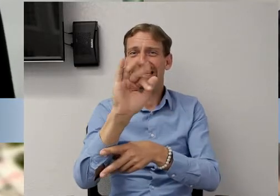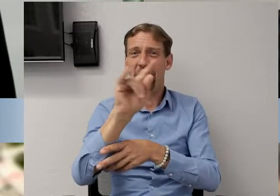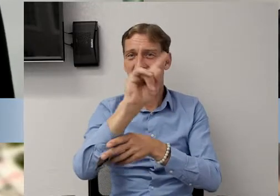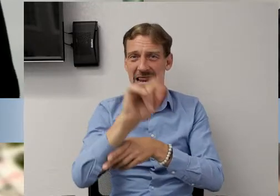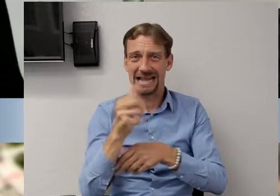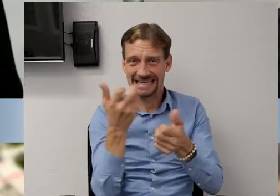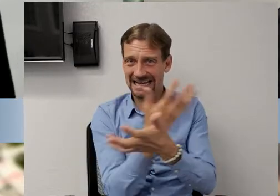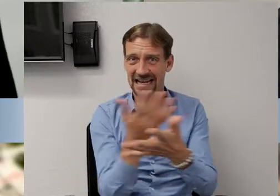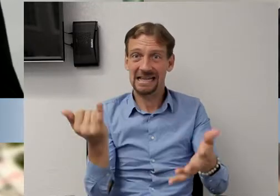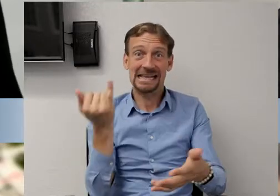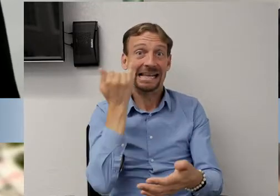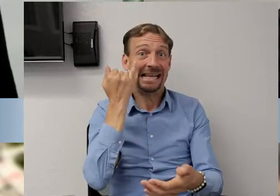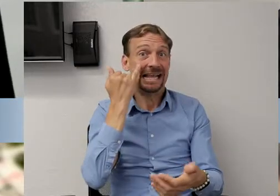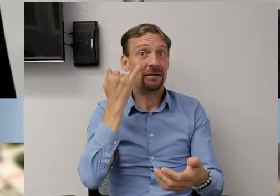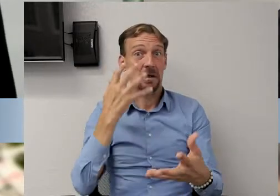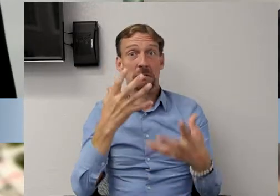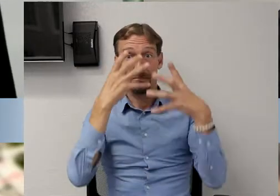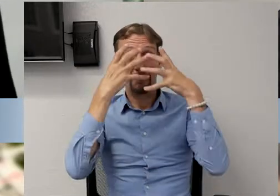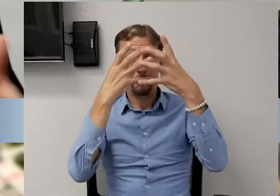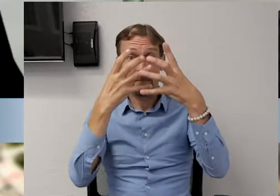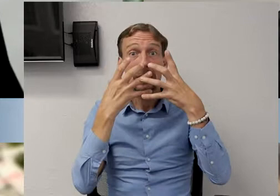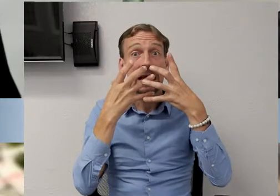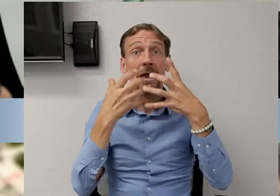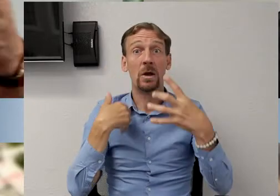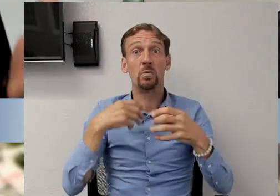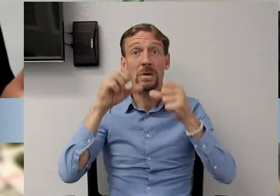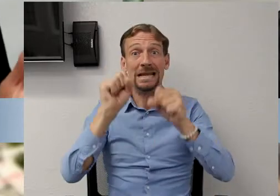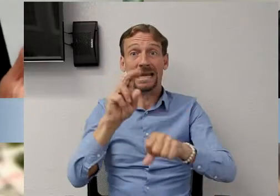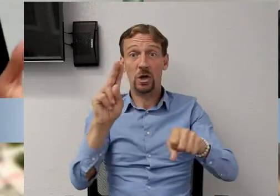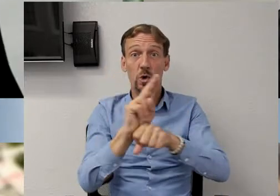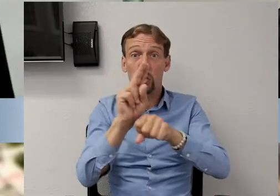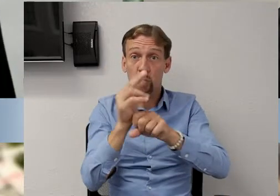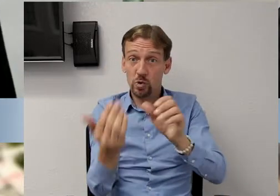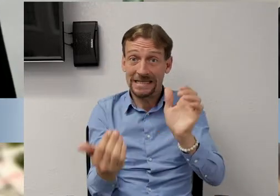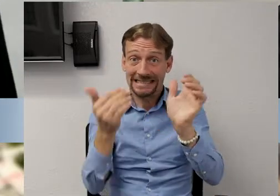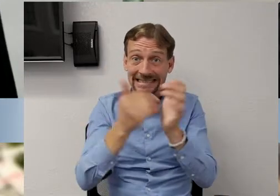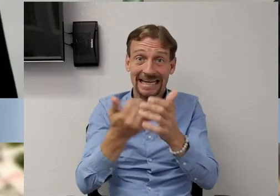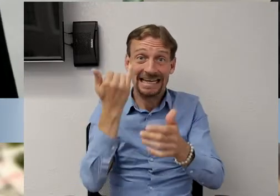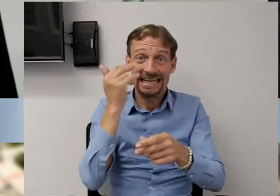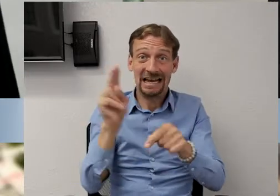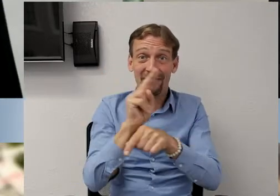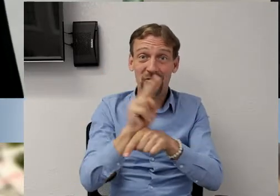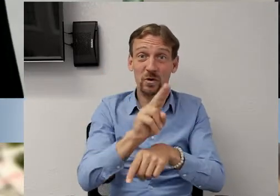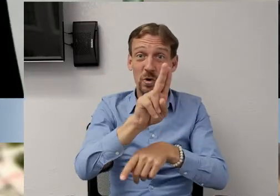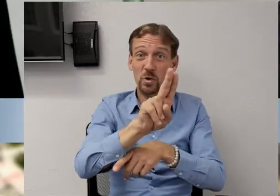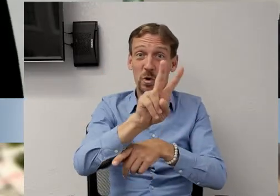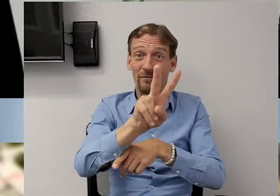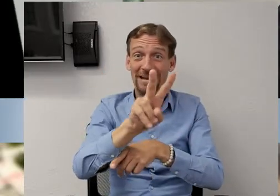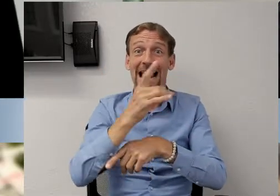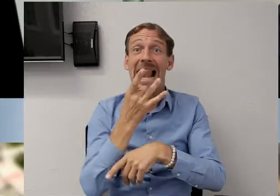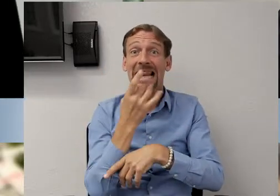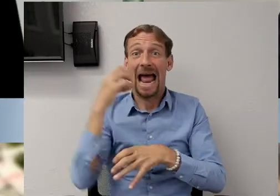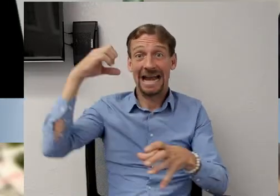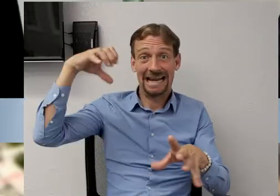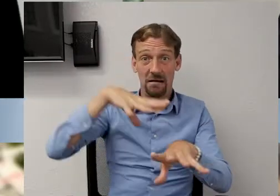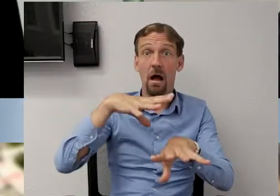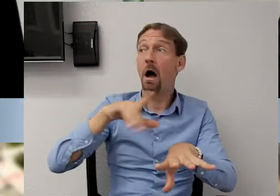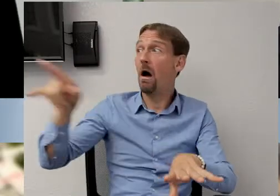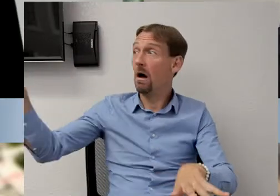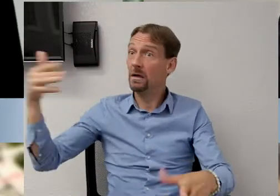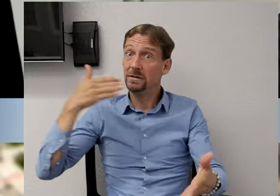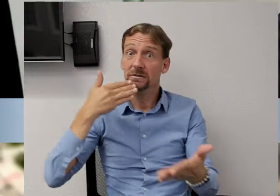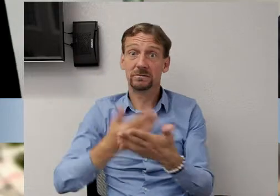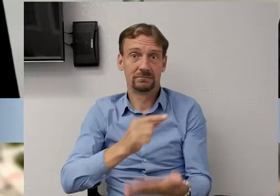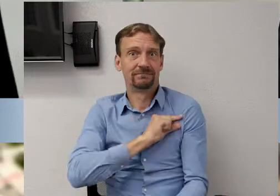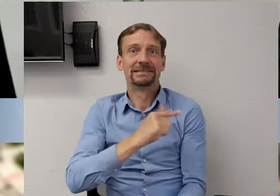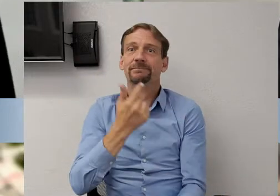that the mask supply that we have can be reused without spreading the disease? Yeah, again, great question.